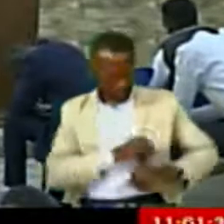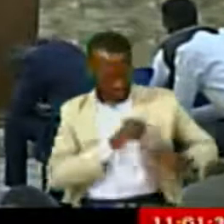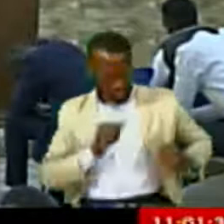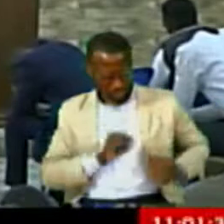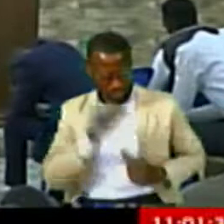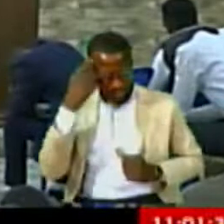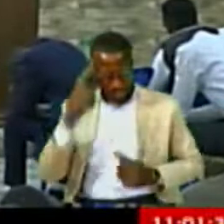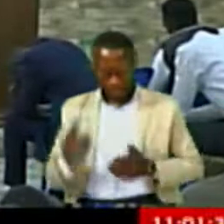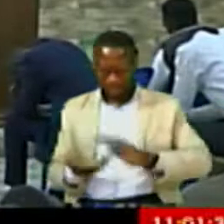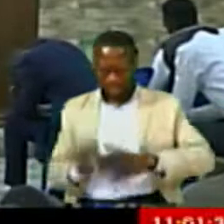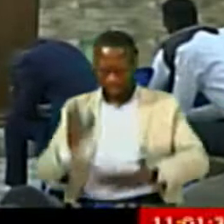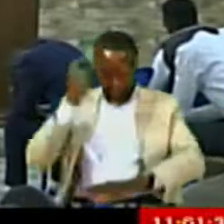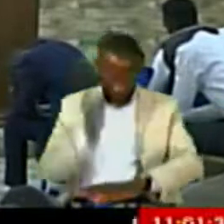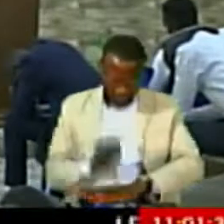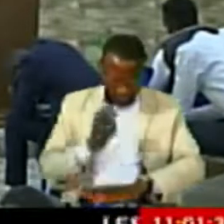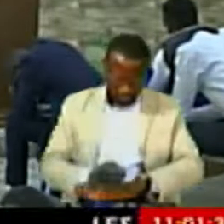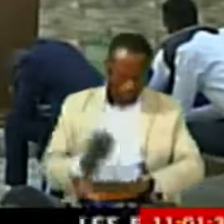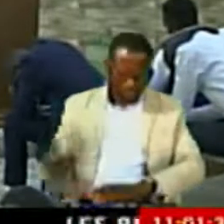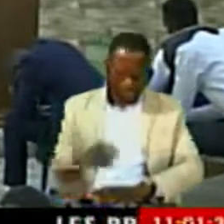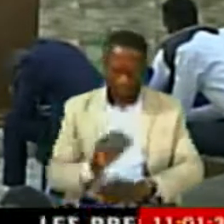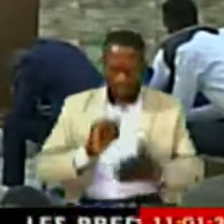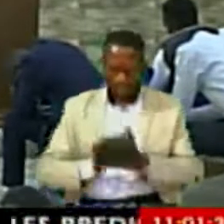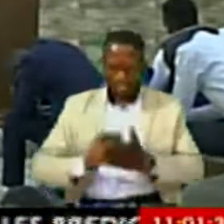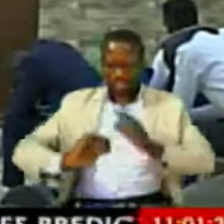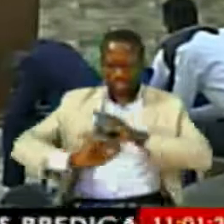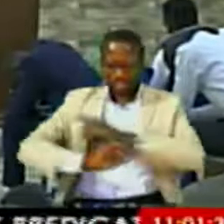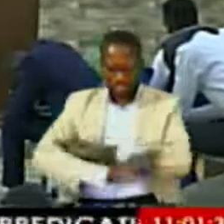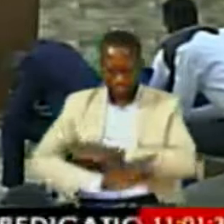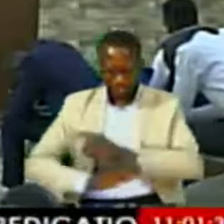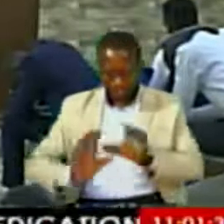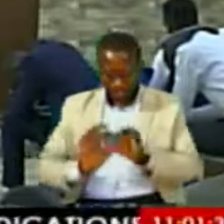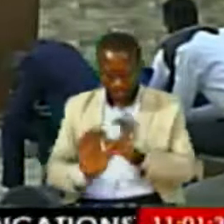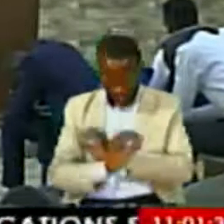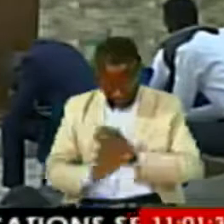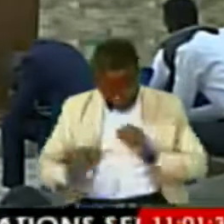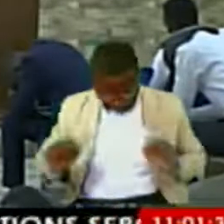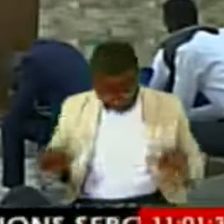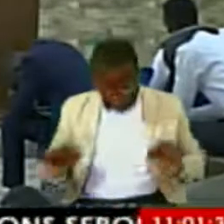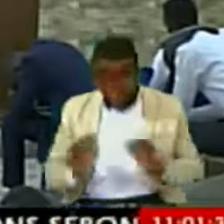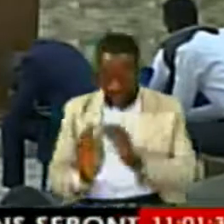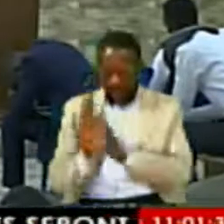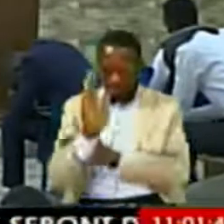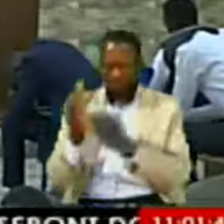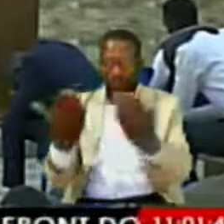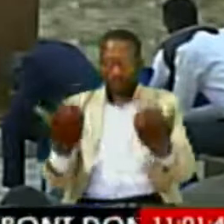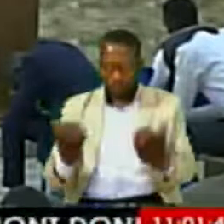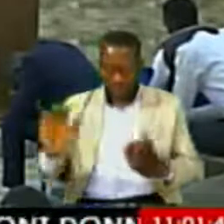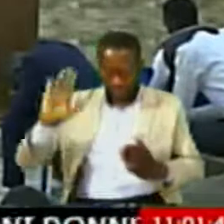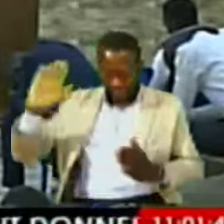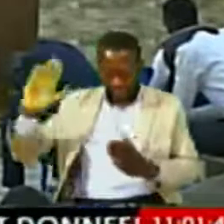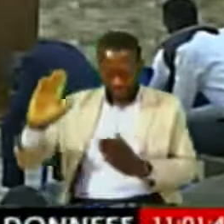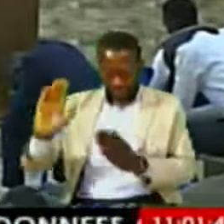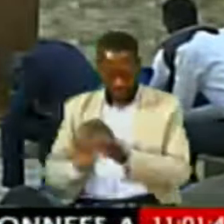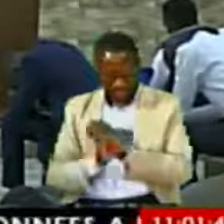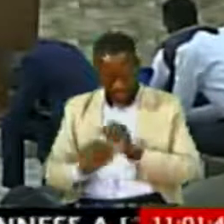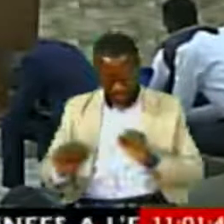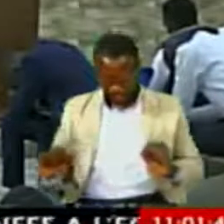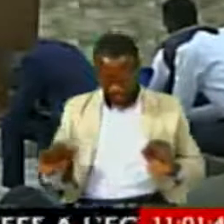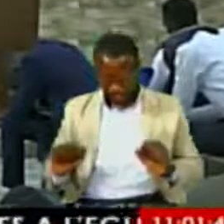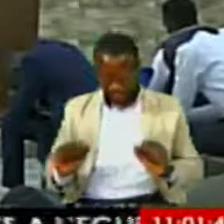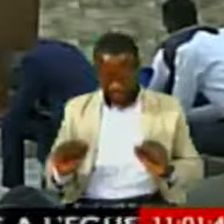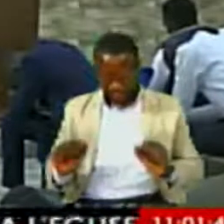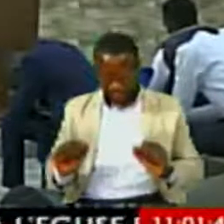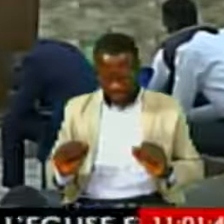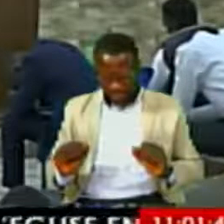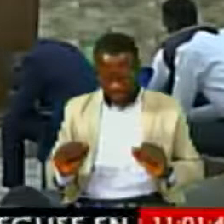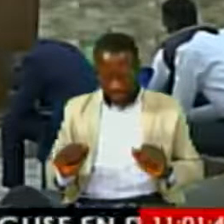do not harden your heart. C'est le jour du salut. It's the day of salvation. Dieu veut te sauver. God wants to save you. Alors que nous gardons